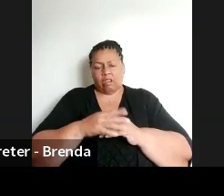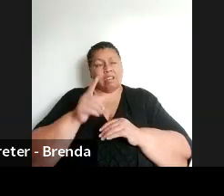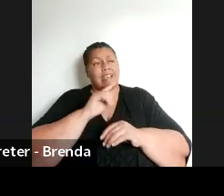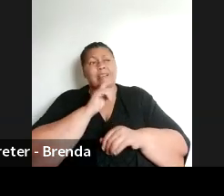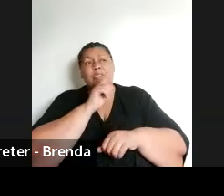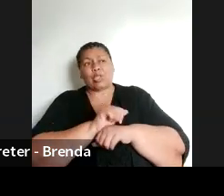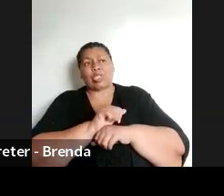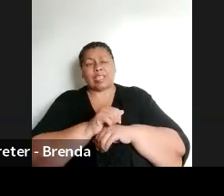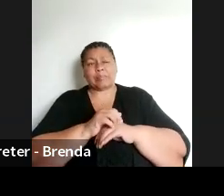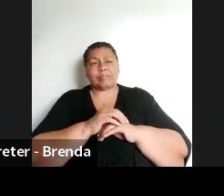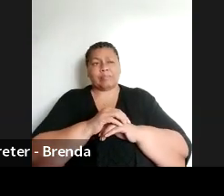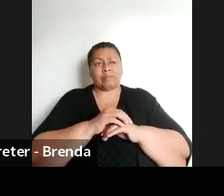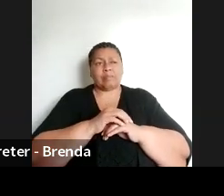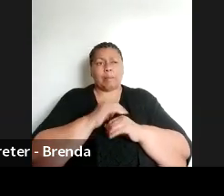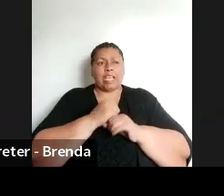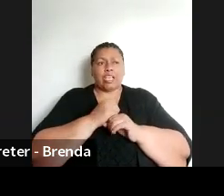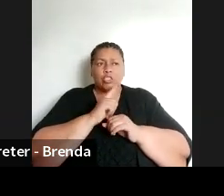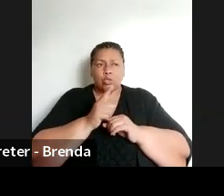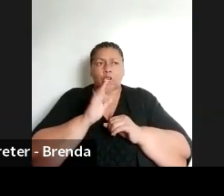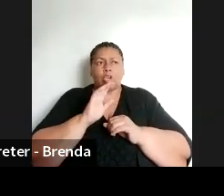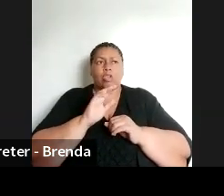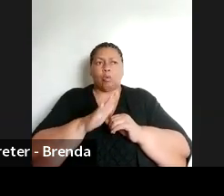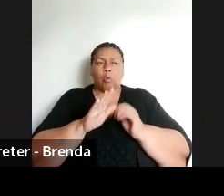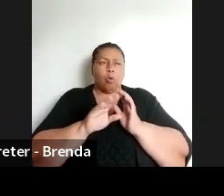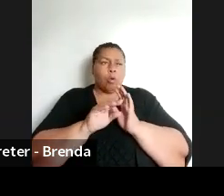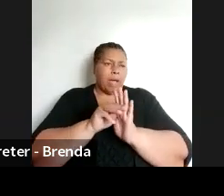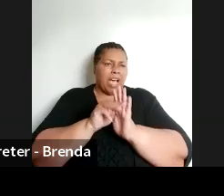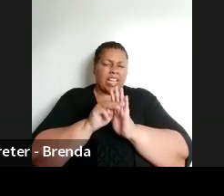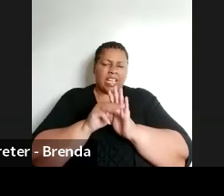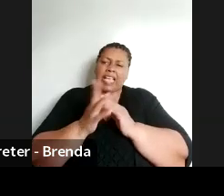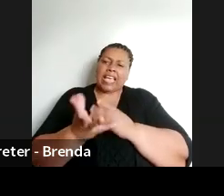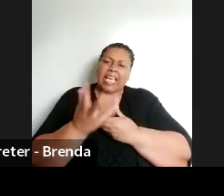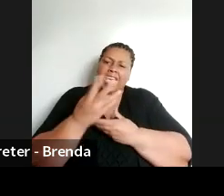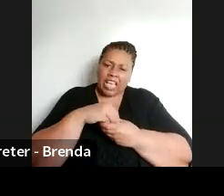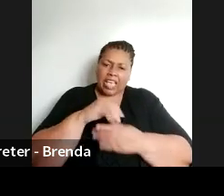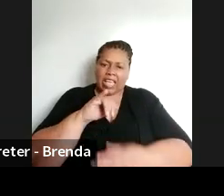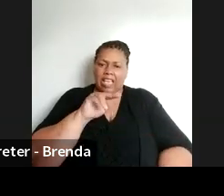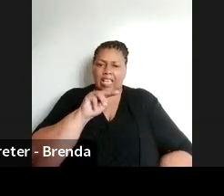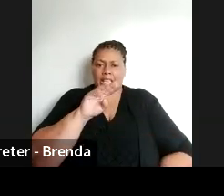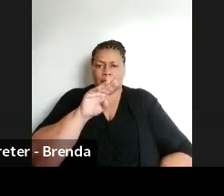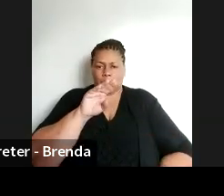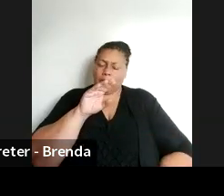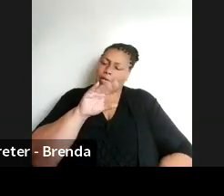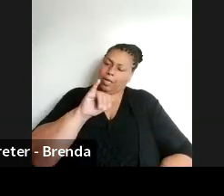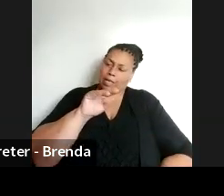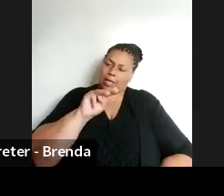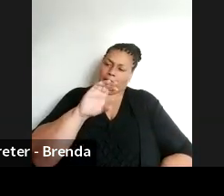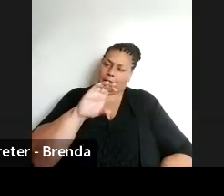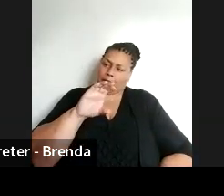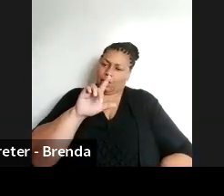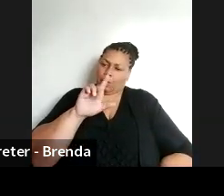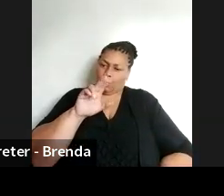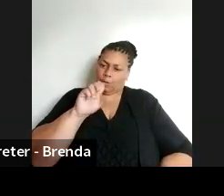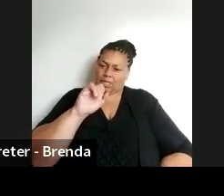Absolutely. So making sure that you're modeling inclusivity too, and diversity. I